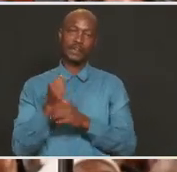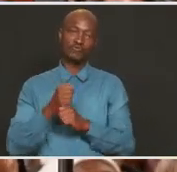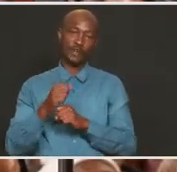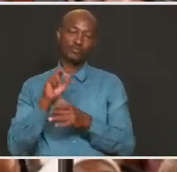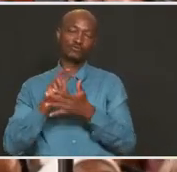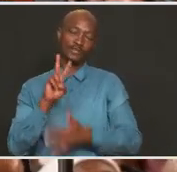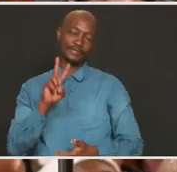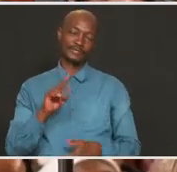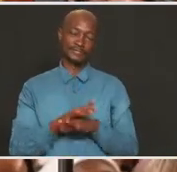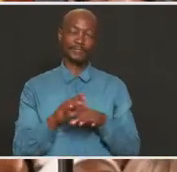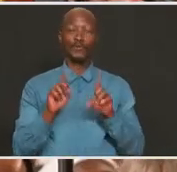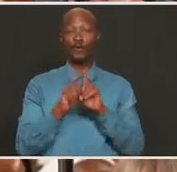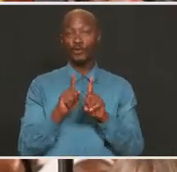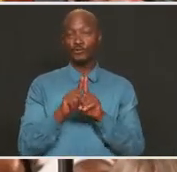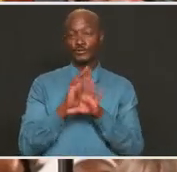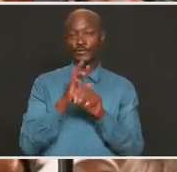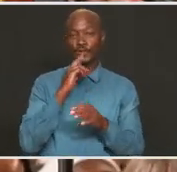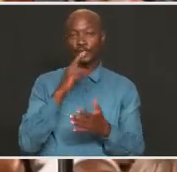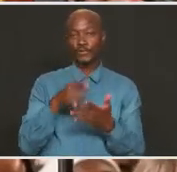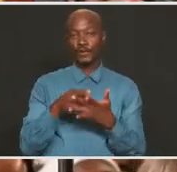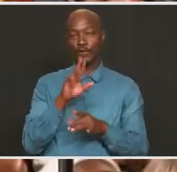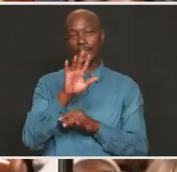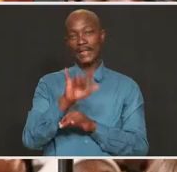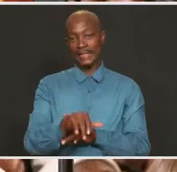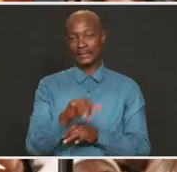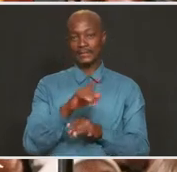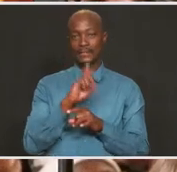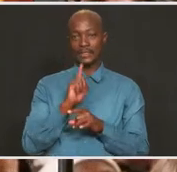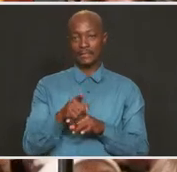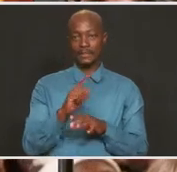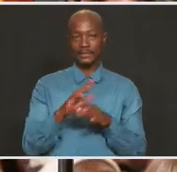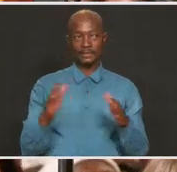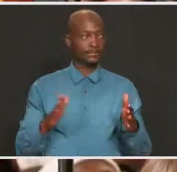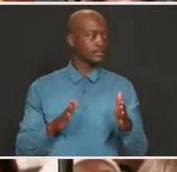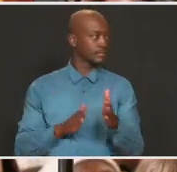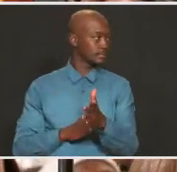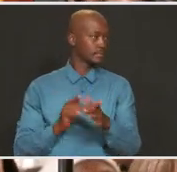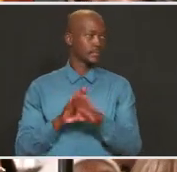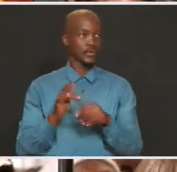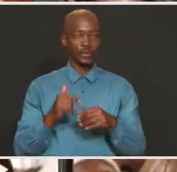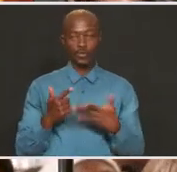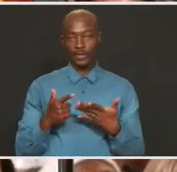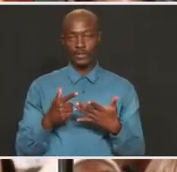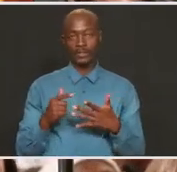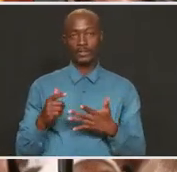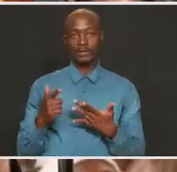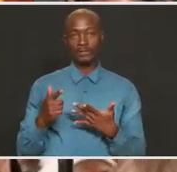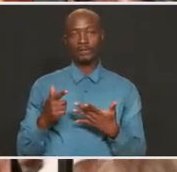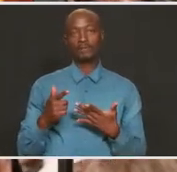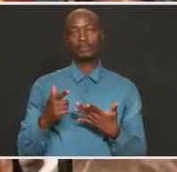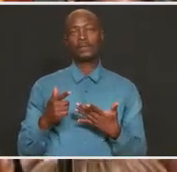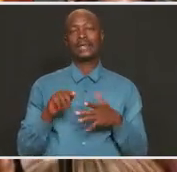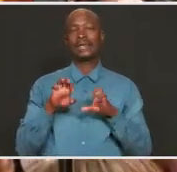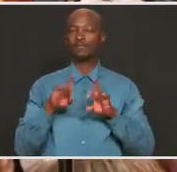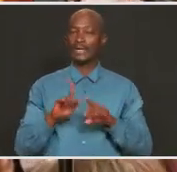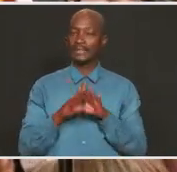we recommend to say that it must be in line with employment of Educators Edge